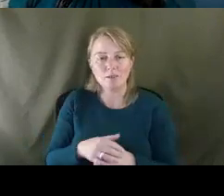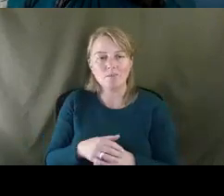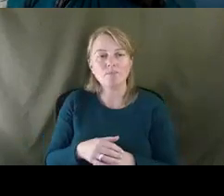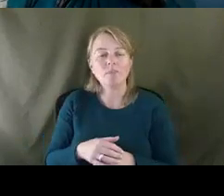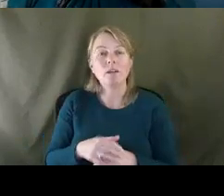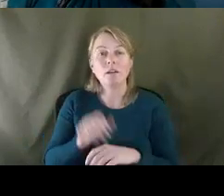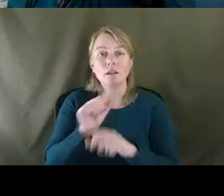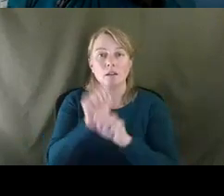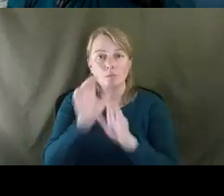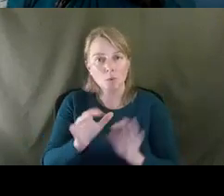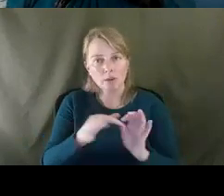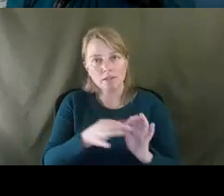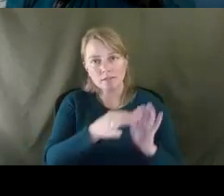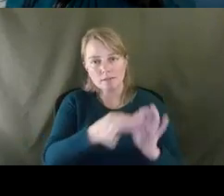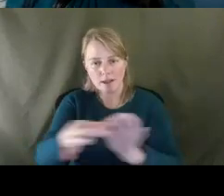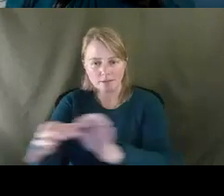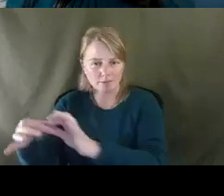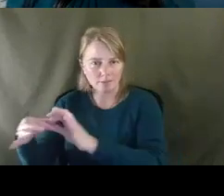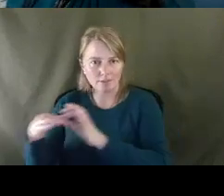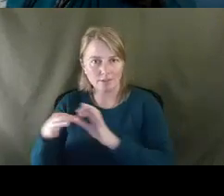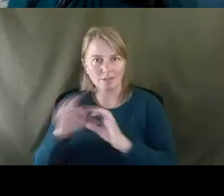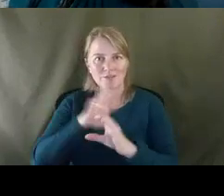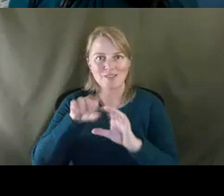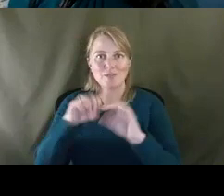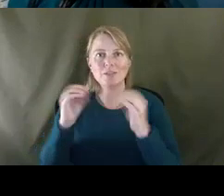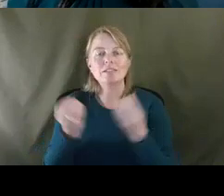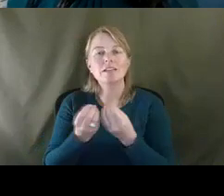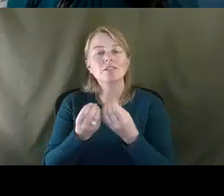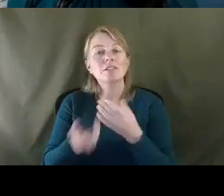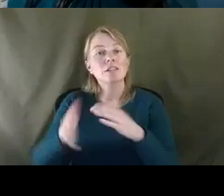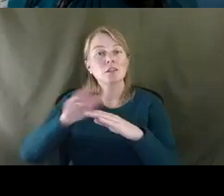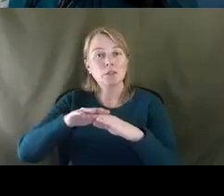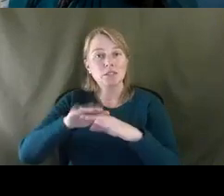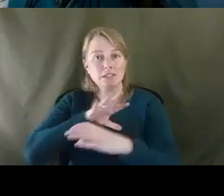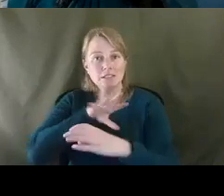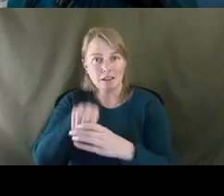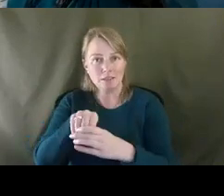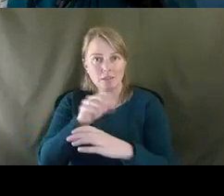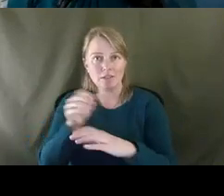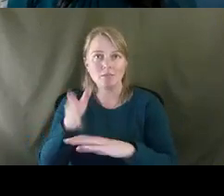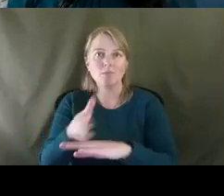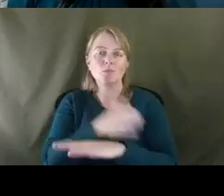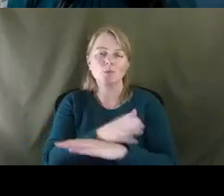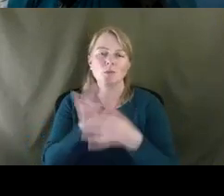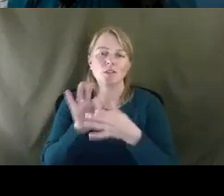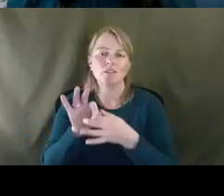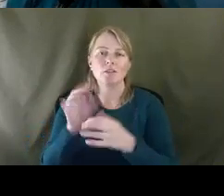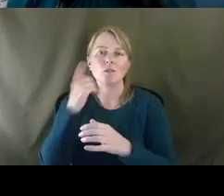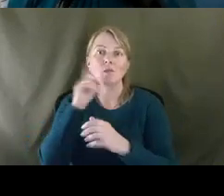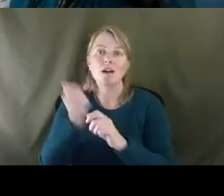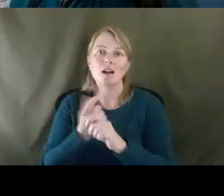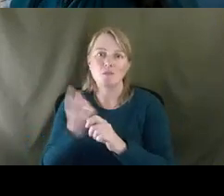employees in different parts and levels of an organization can increase engagement and can improve relationships for everyone